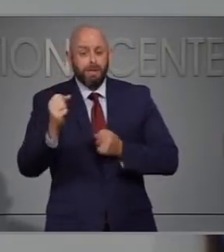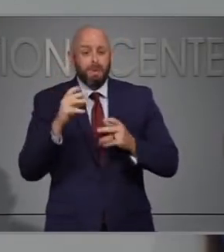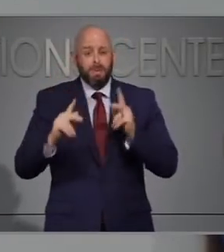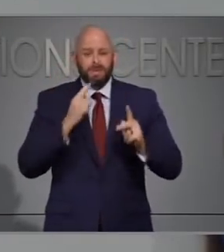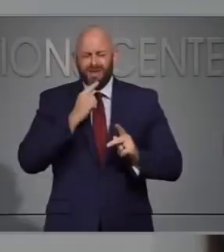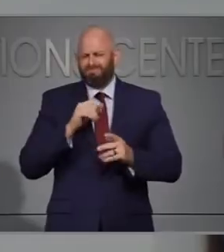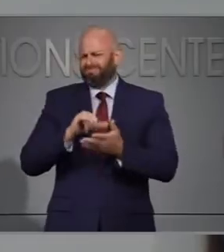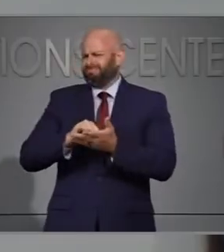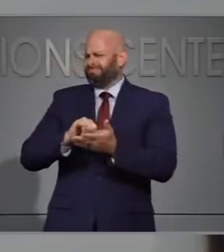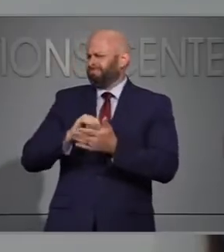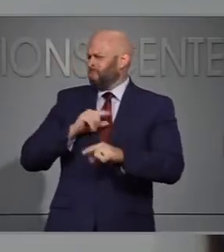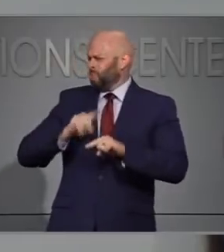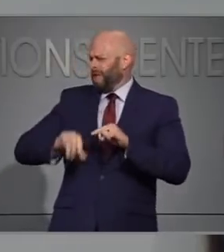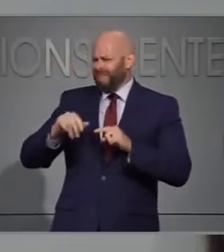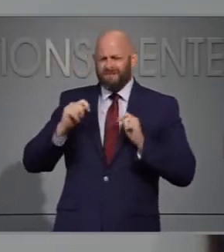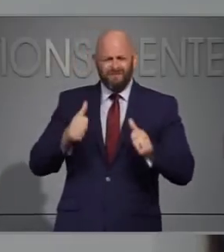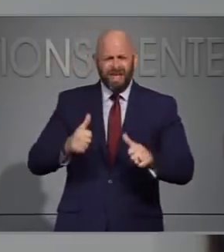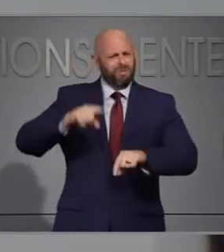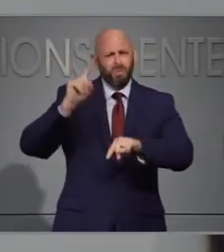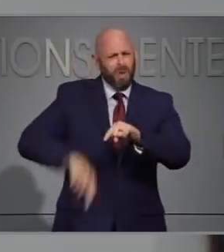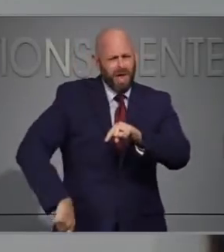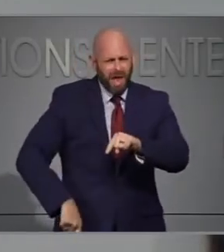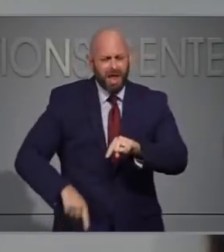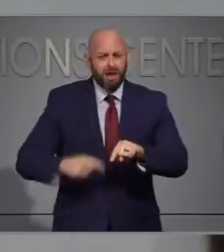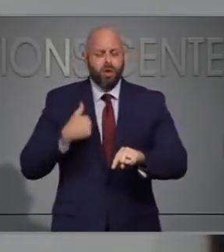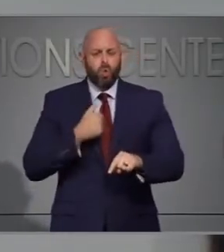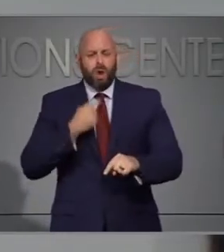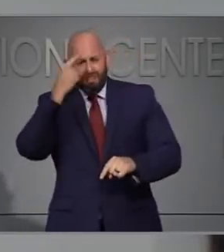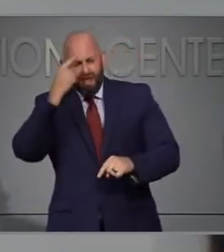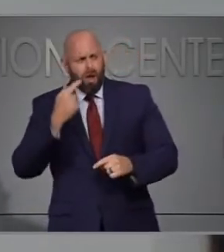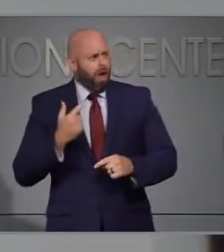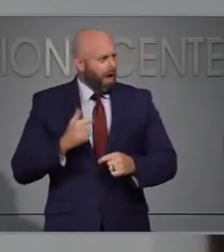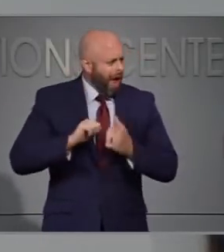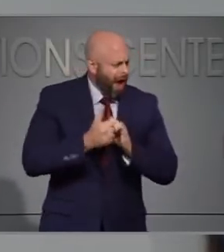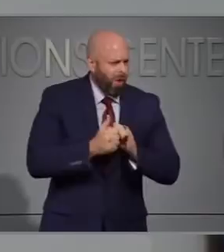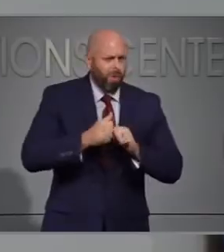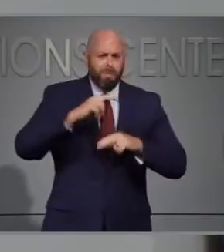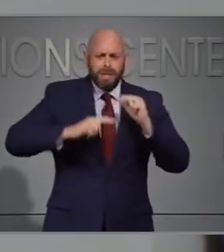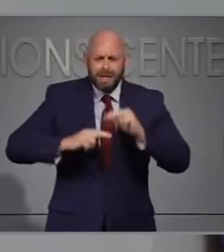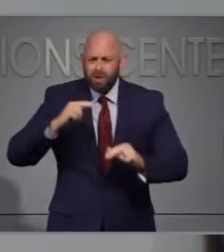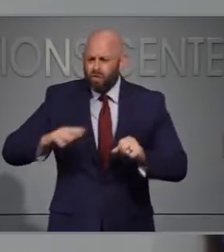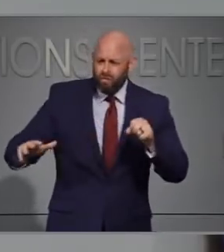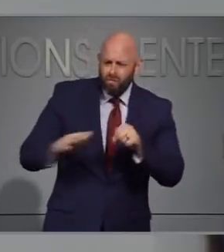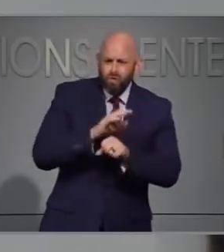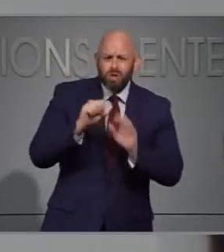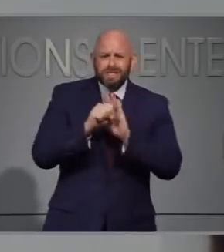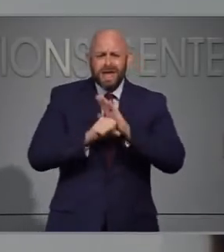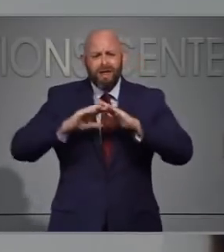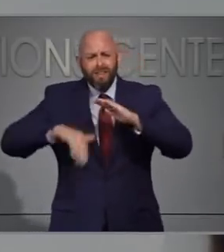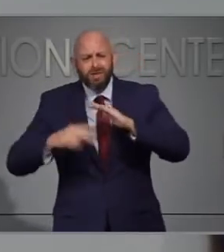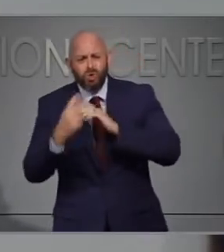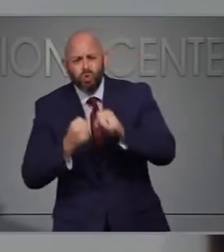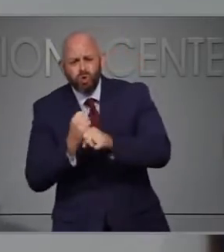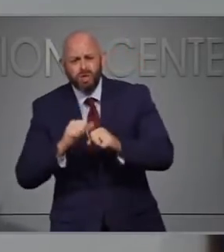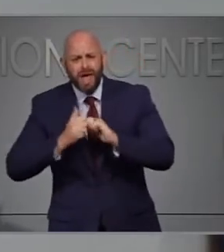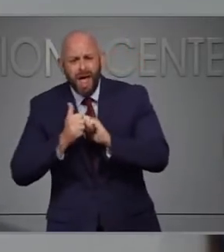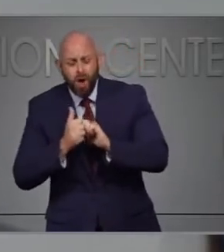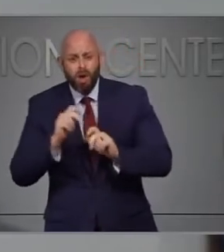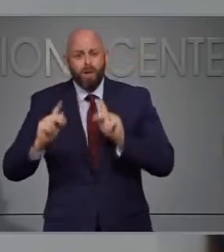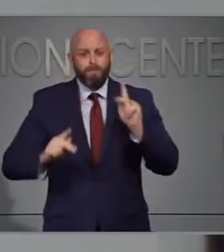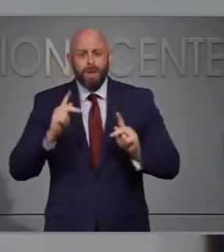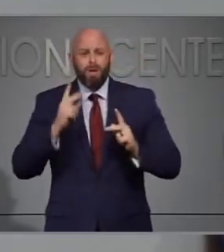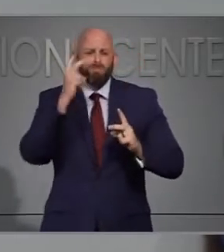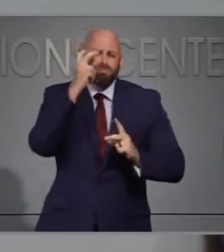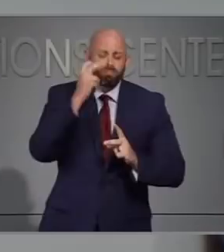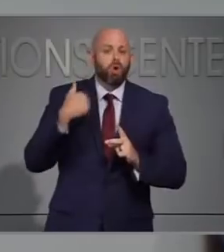could be accomplished. Many wondered how could we scale across an entire state in 2 years. As skepticism rose,